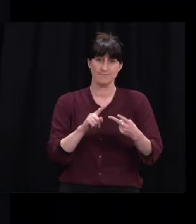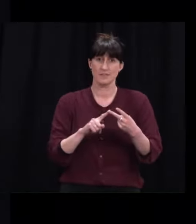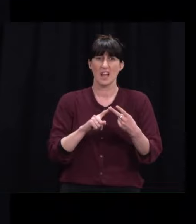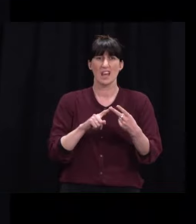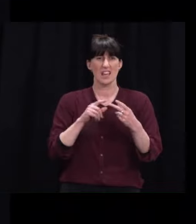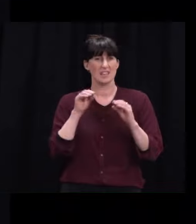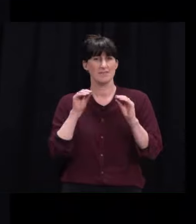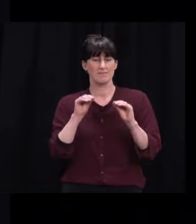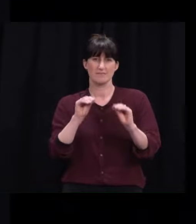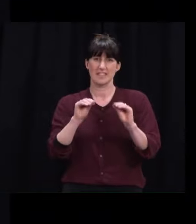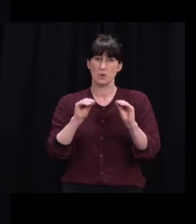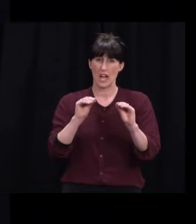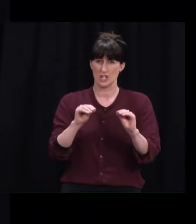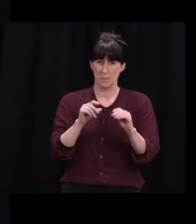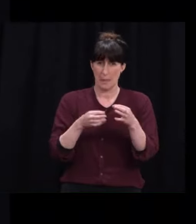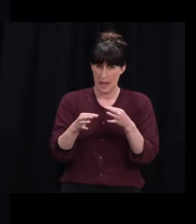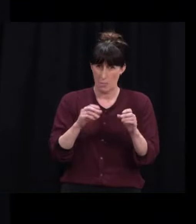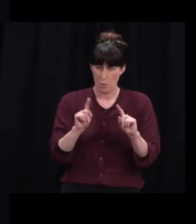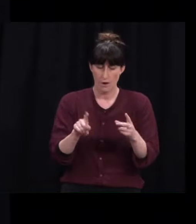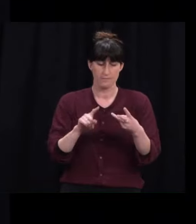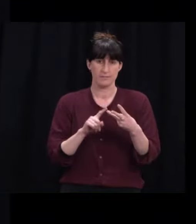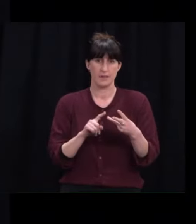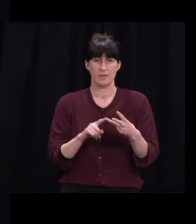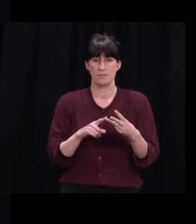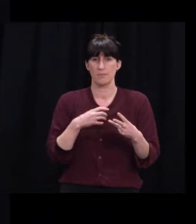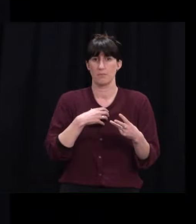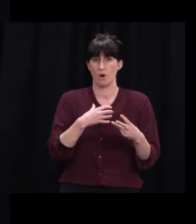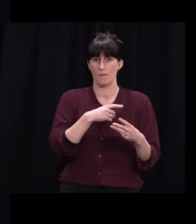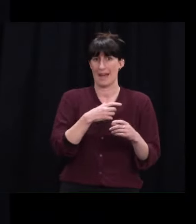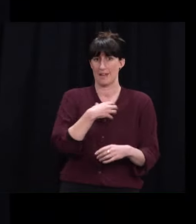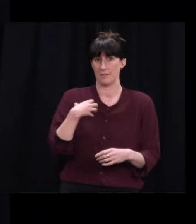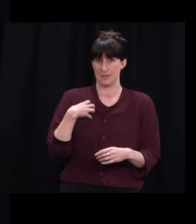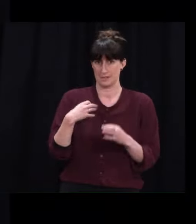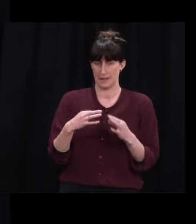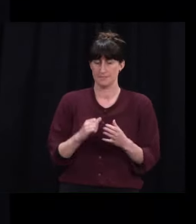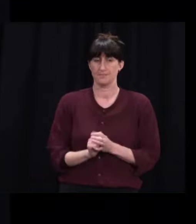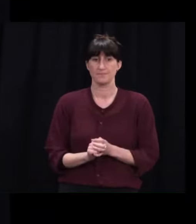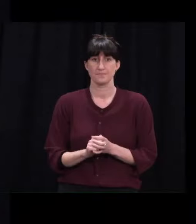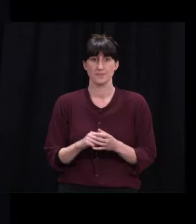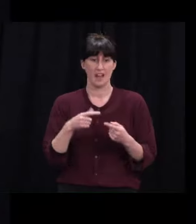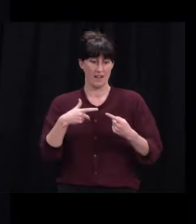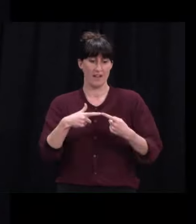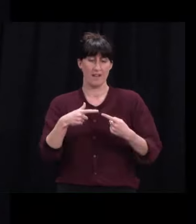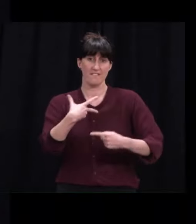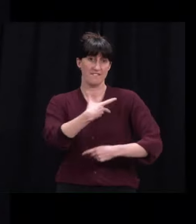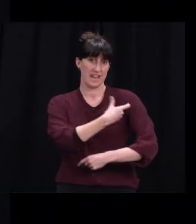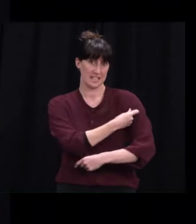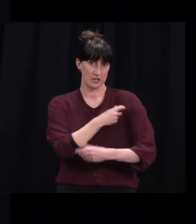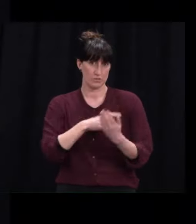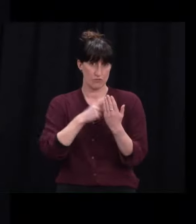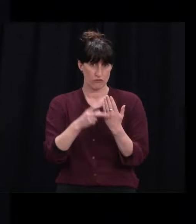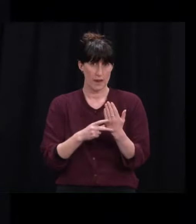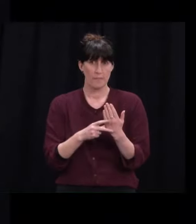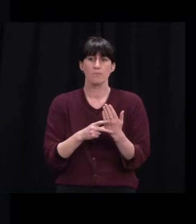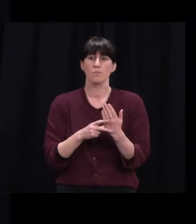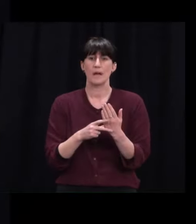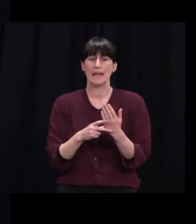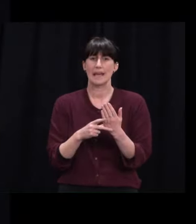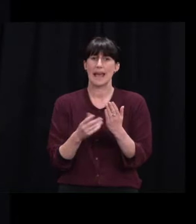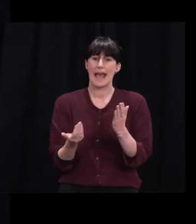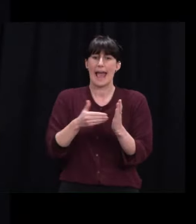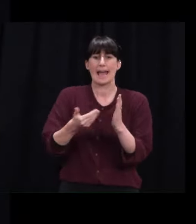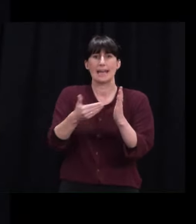Parliament. At the moment, we are bringing on board more primary healthcare facilities into the vaccination program. We're bringing on board about